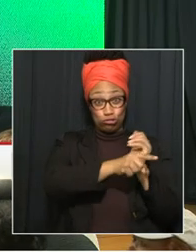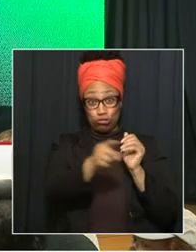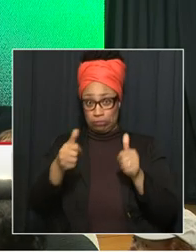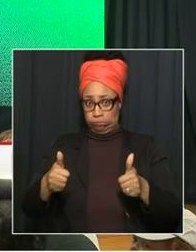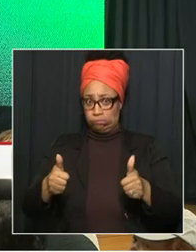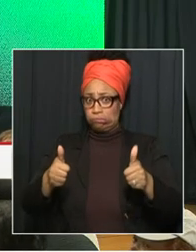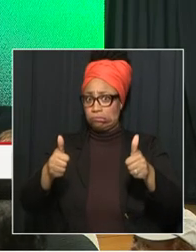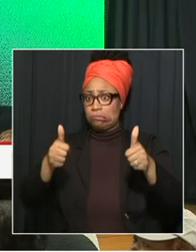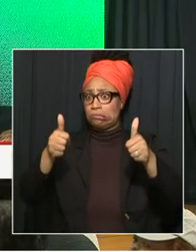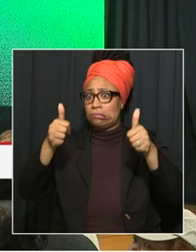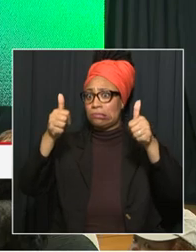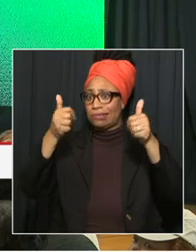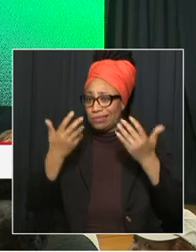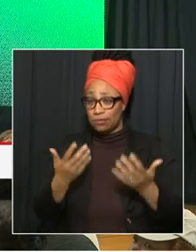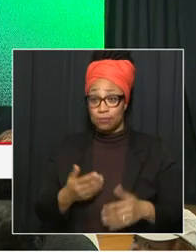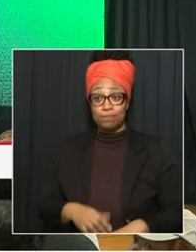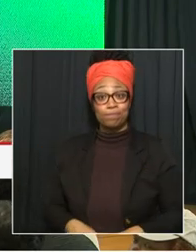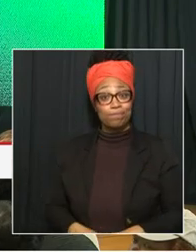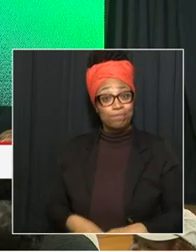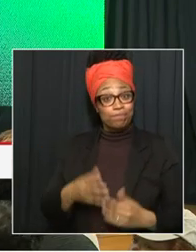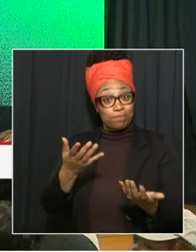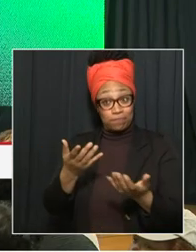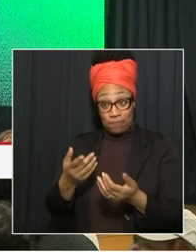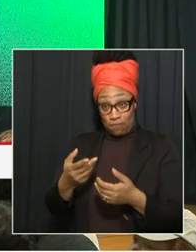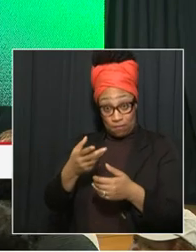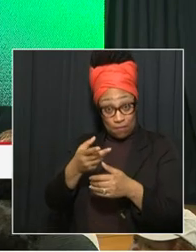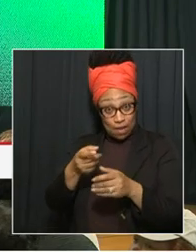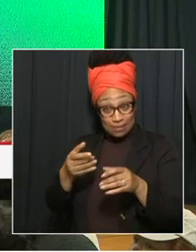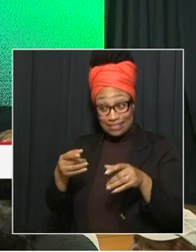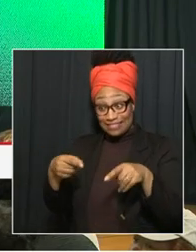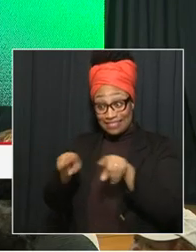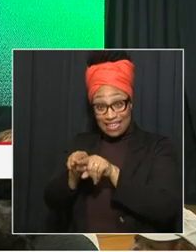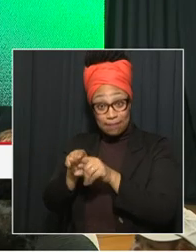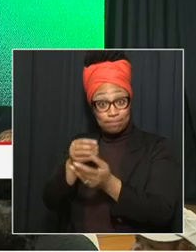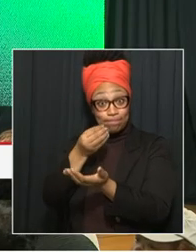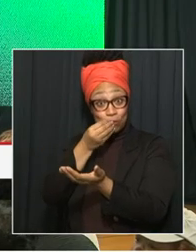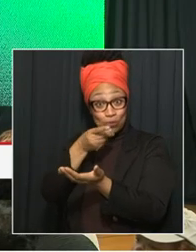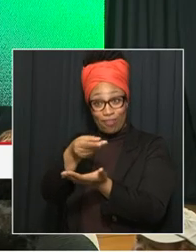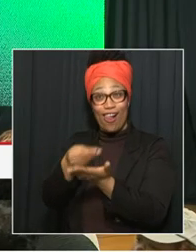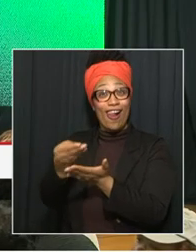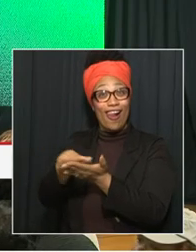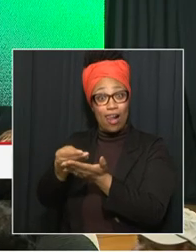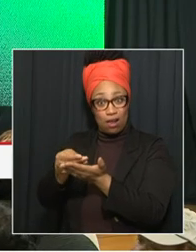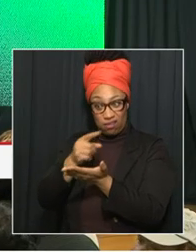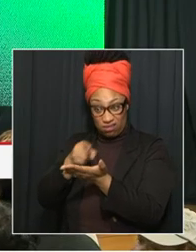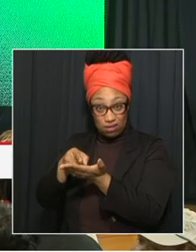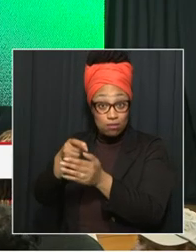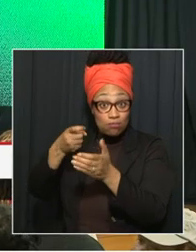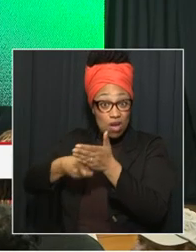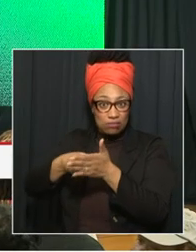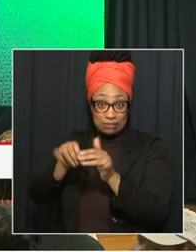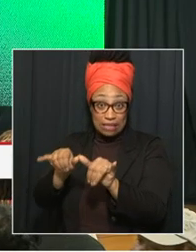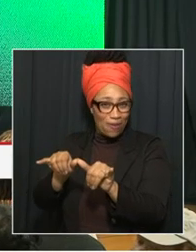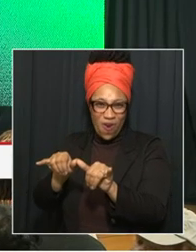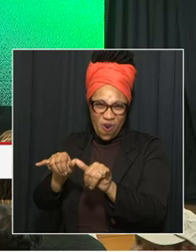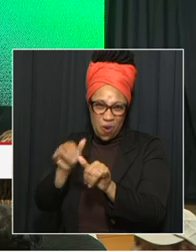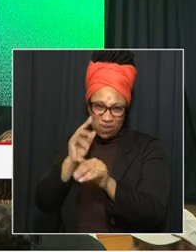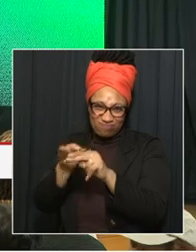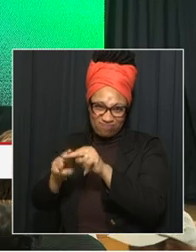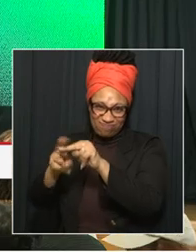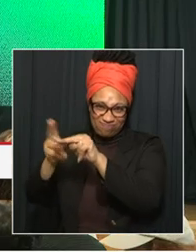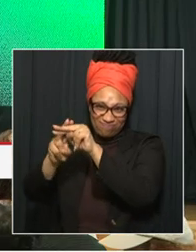more expensive. For the same utility cost use, it'll probably be more expensive. So given